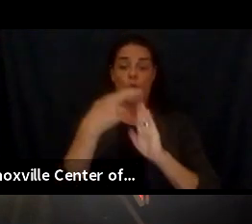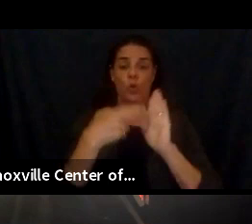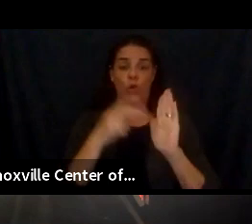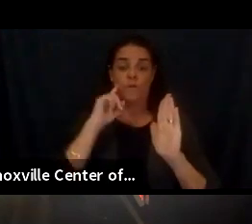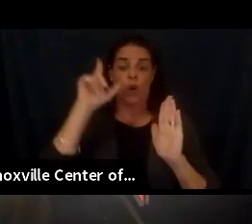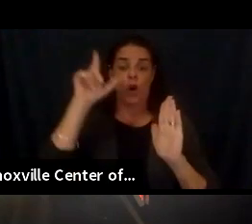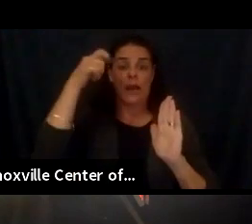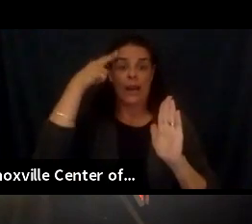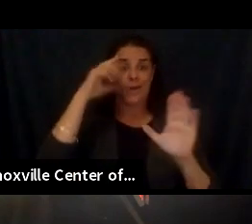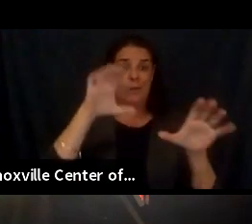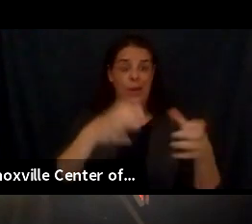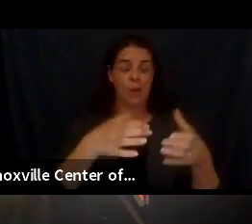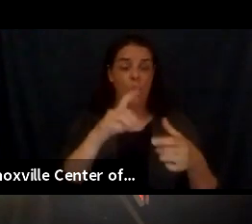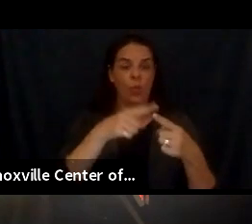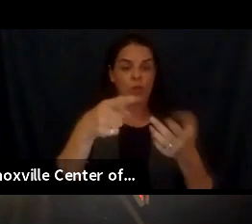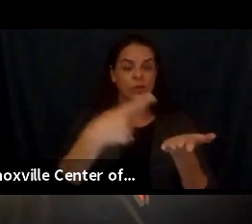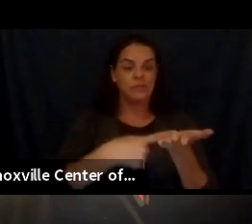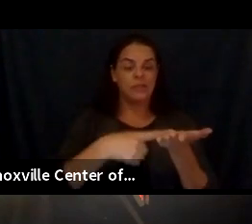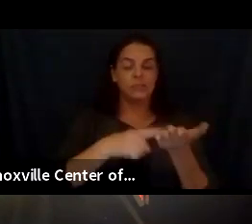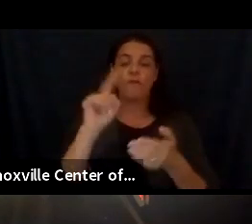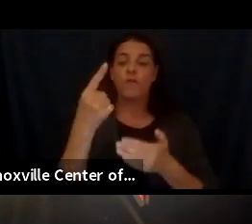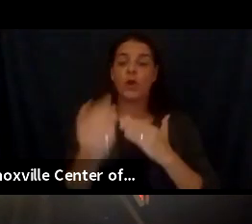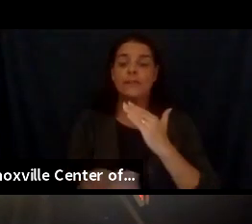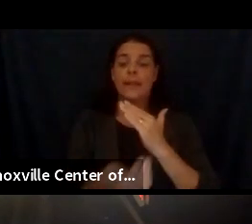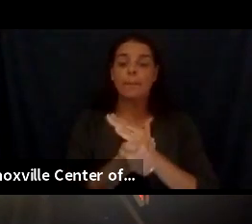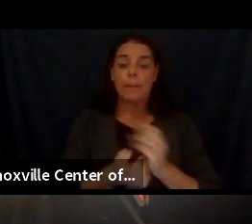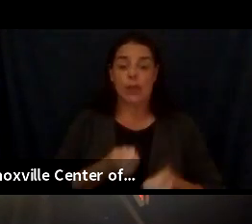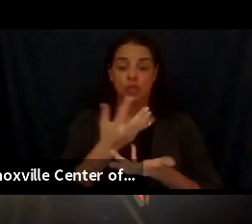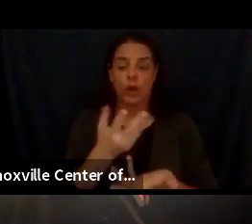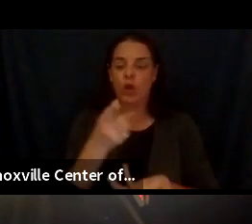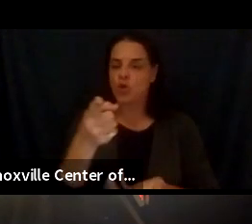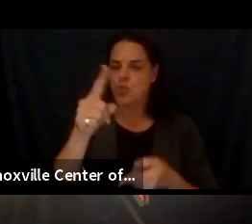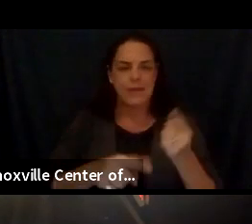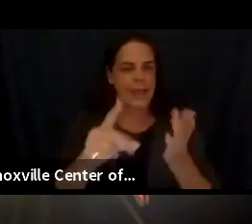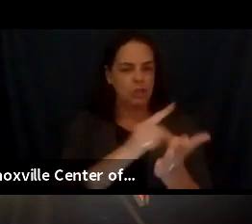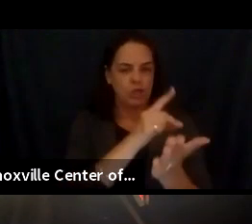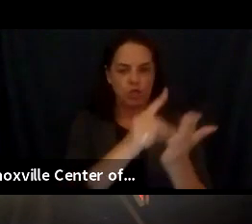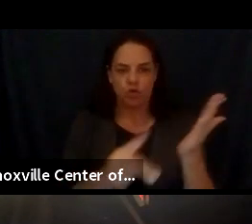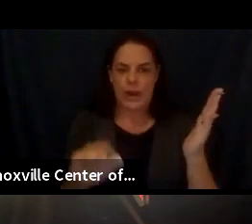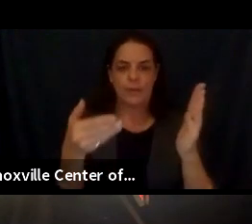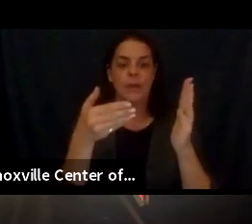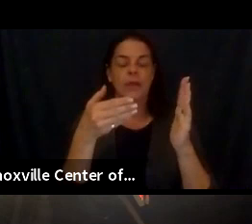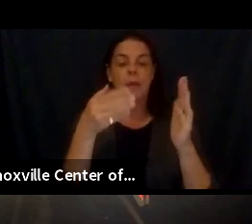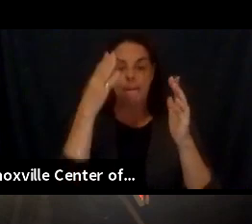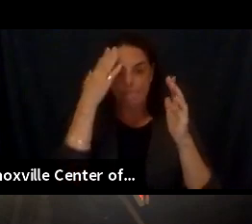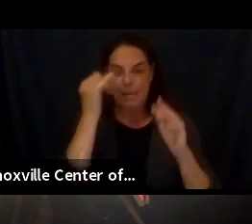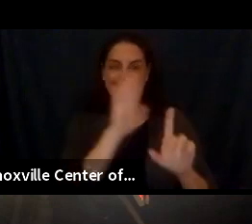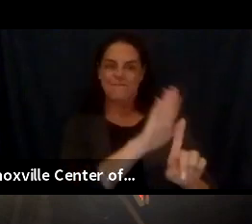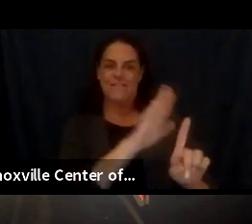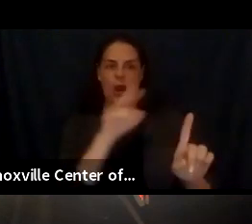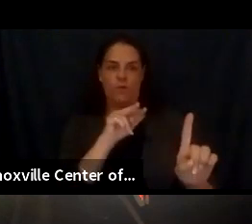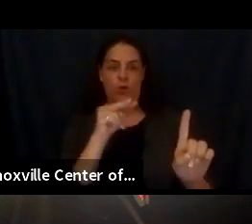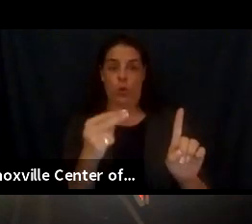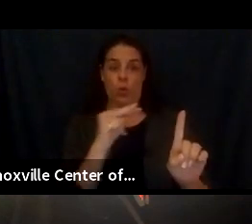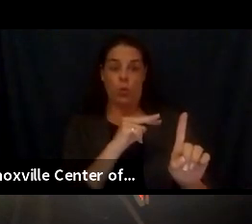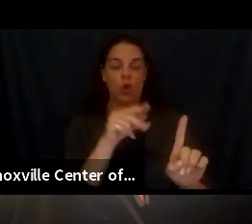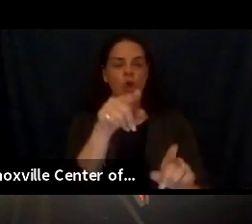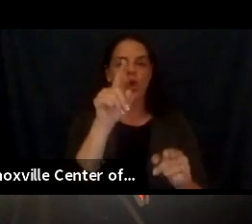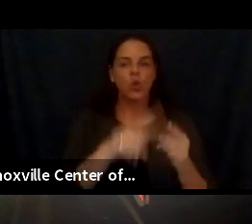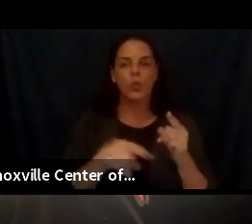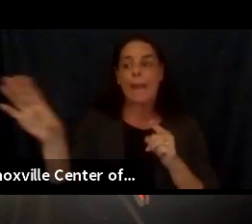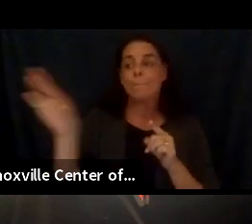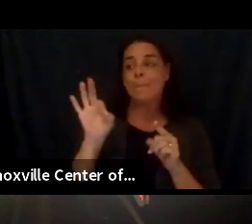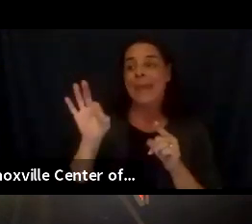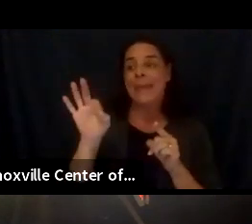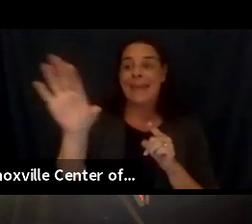when discussing First Amendment expression is you cannot discriminate based on viewpoint. Right. So you can't pick winners